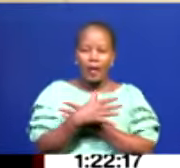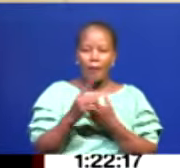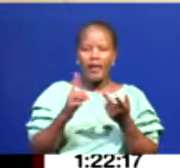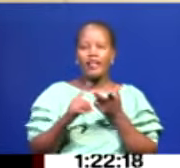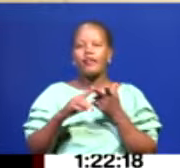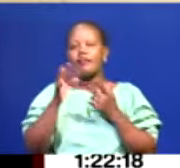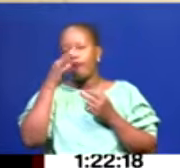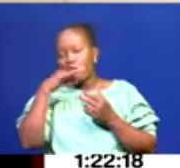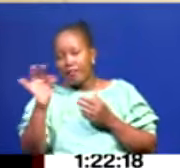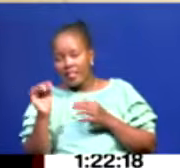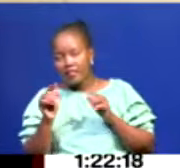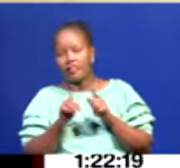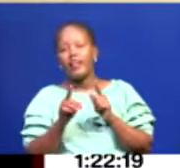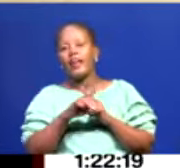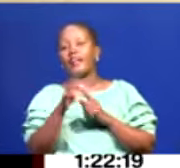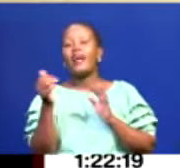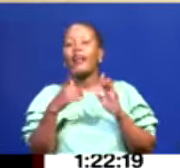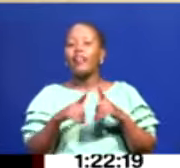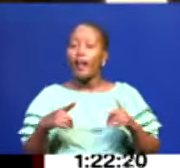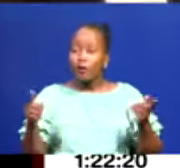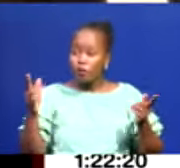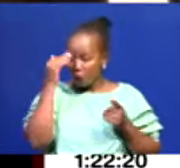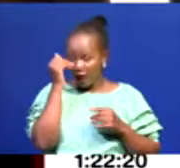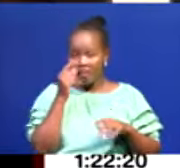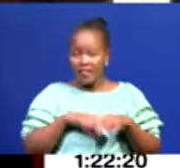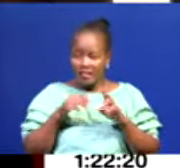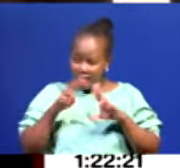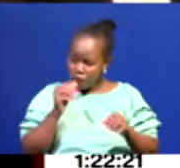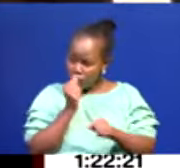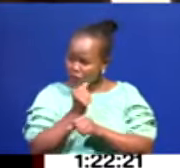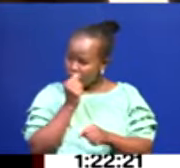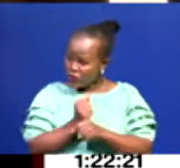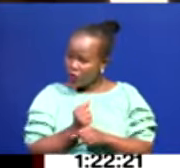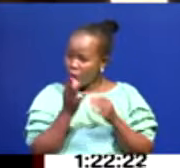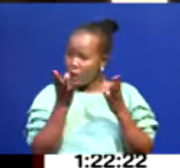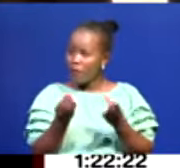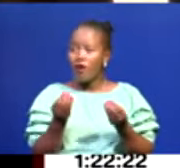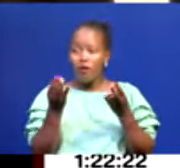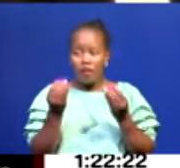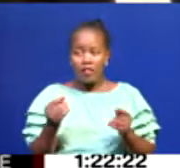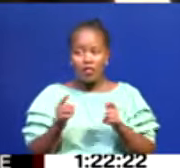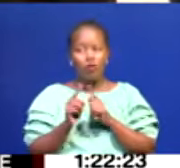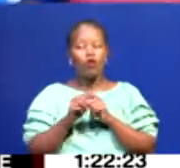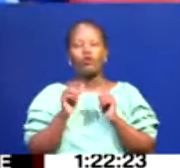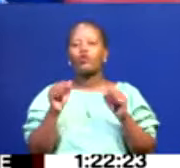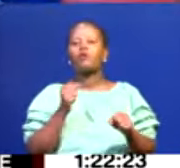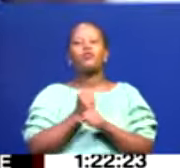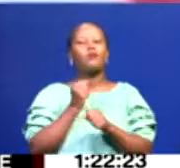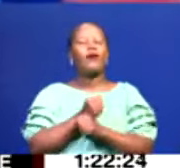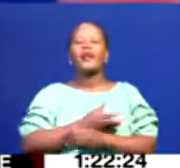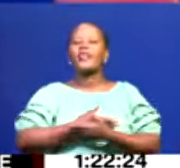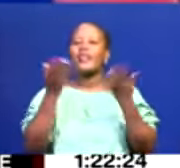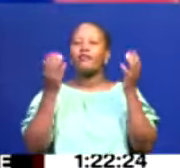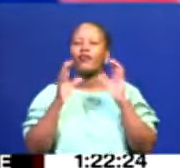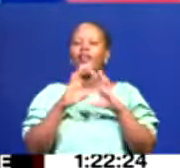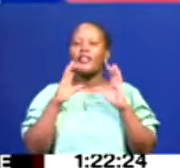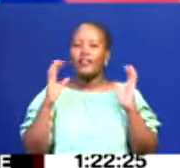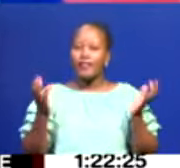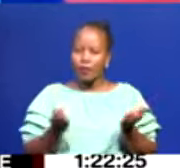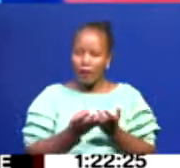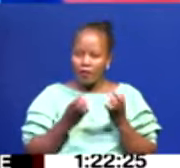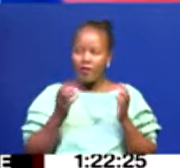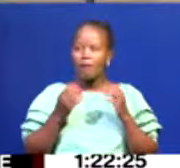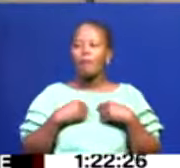that their employability levels go up and they're able to work almost any other part in the world. We have very many francophone